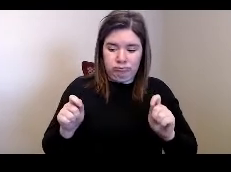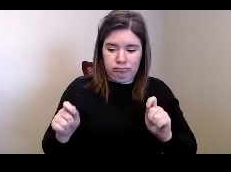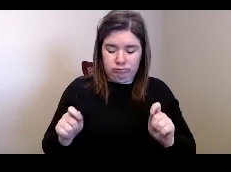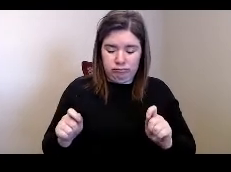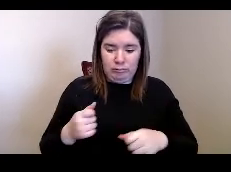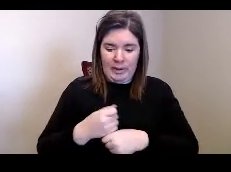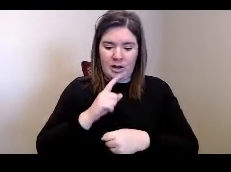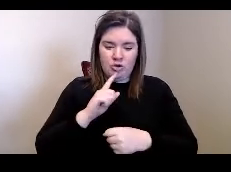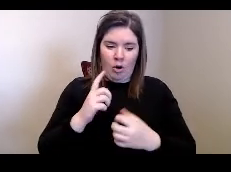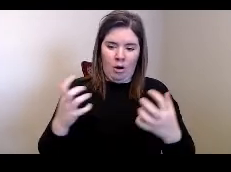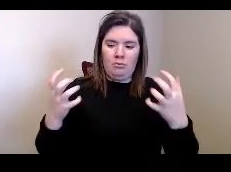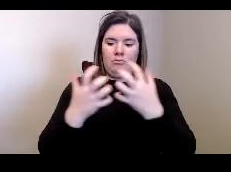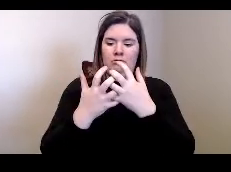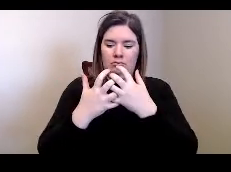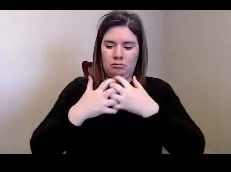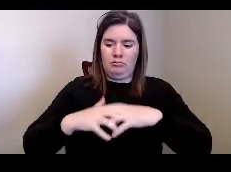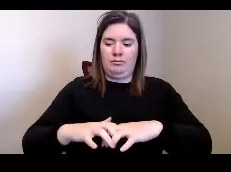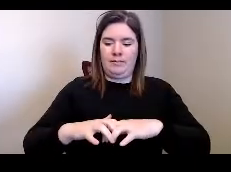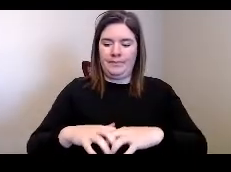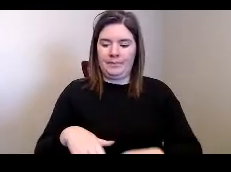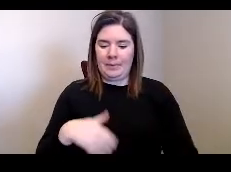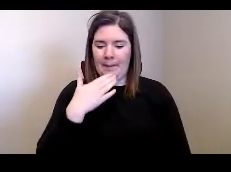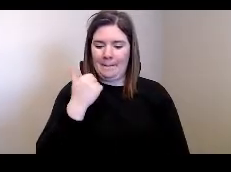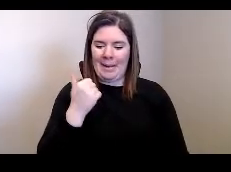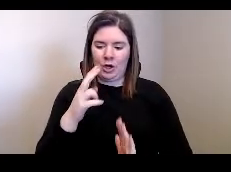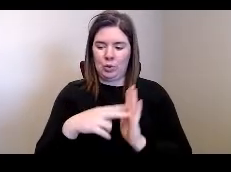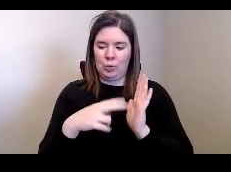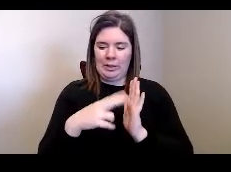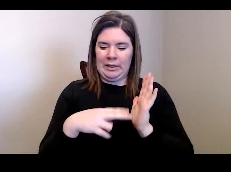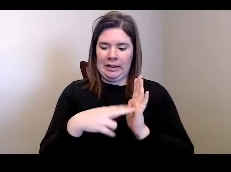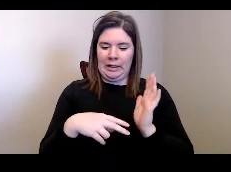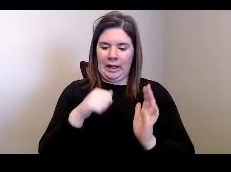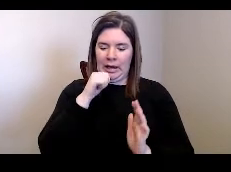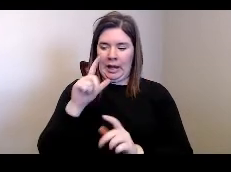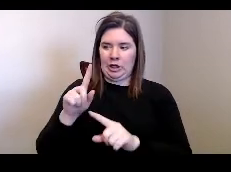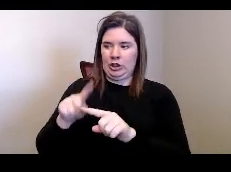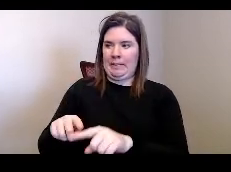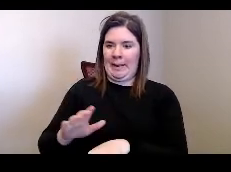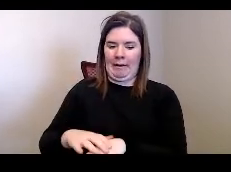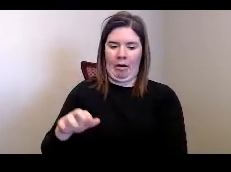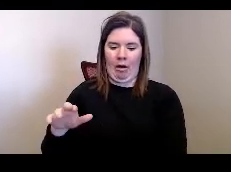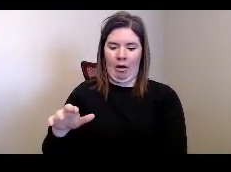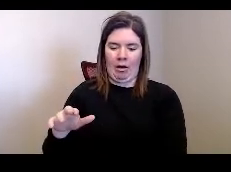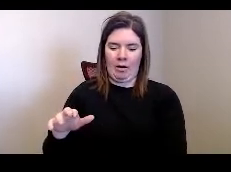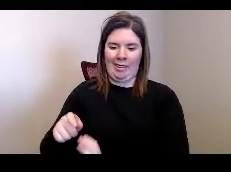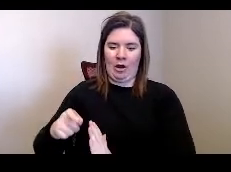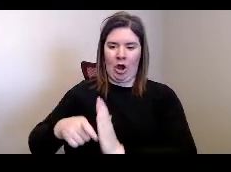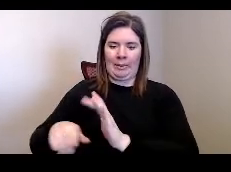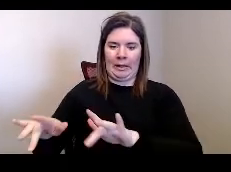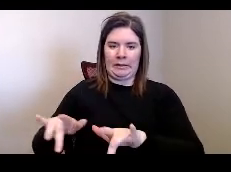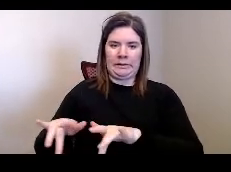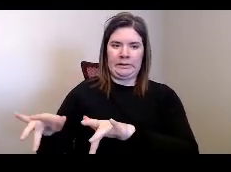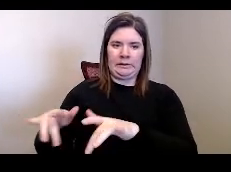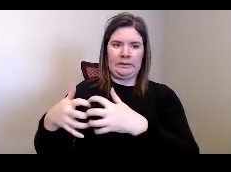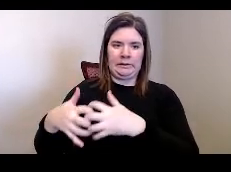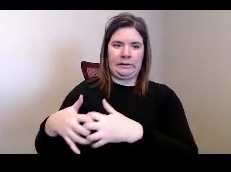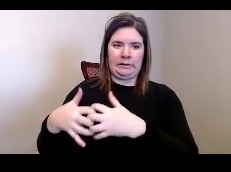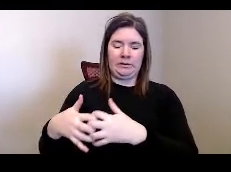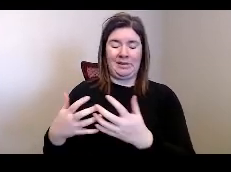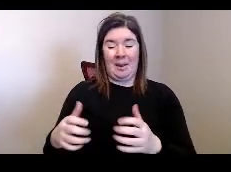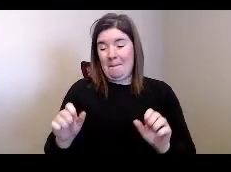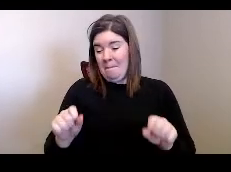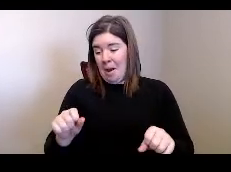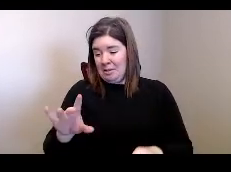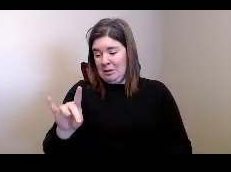better reading of these different types of words. I'm not aware of that, but I will just toss it out there that it may be possible that a